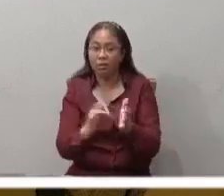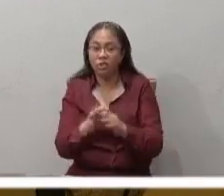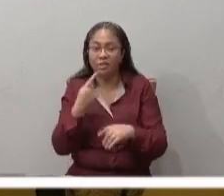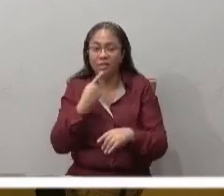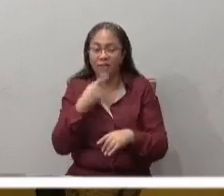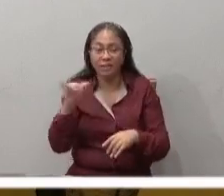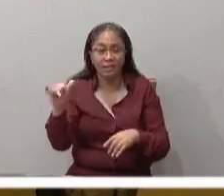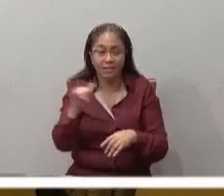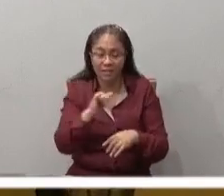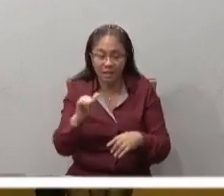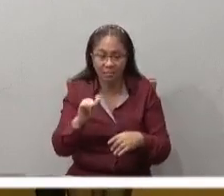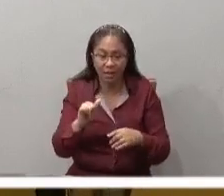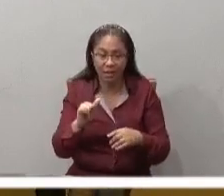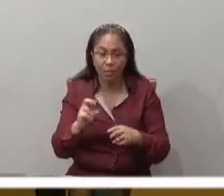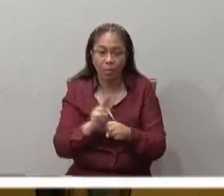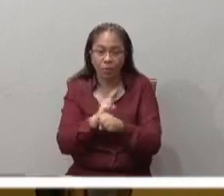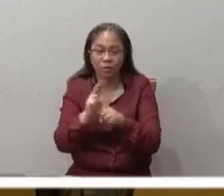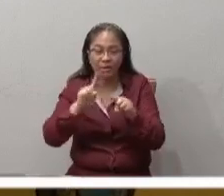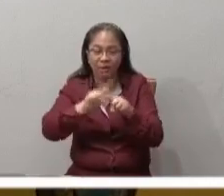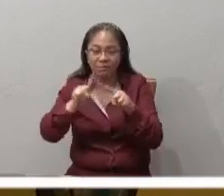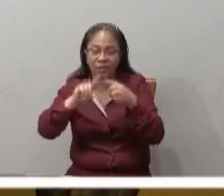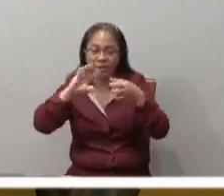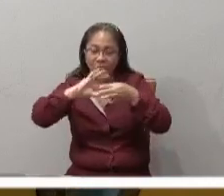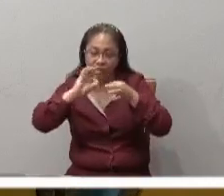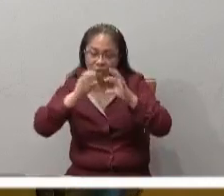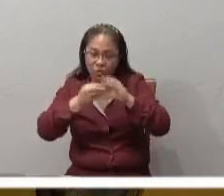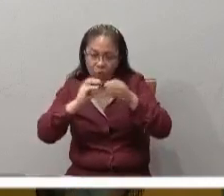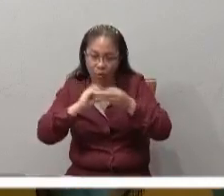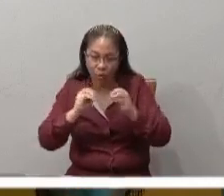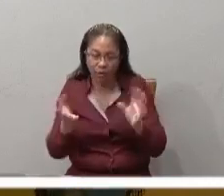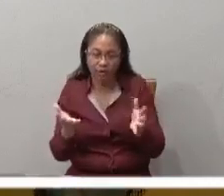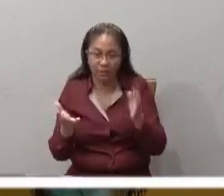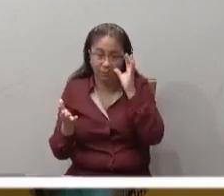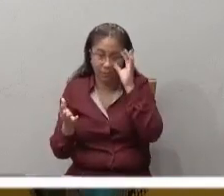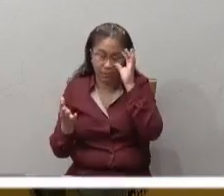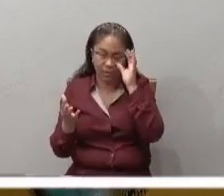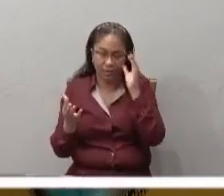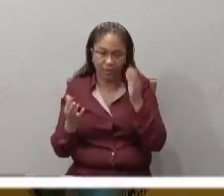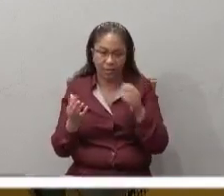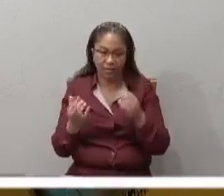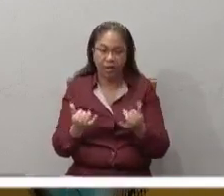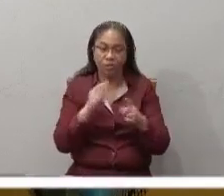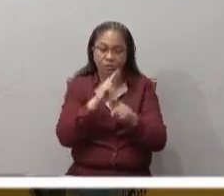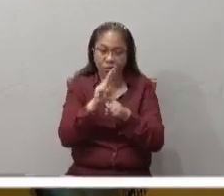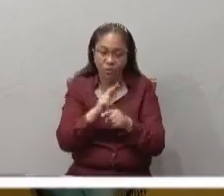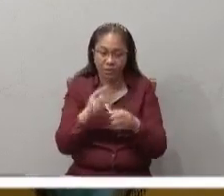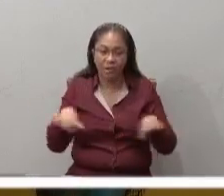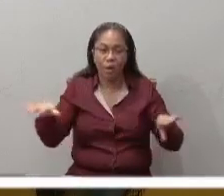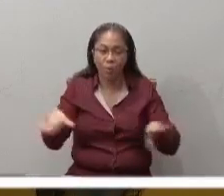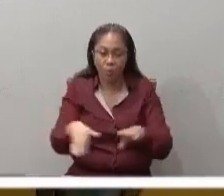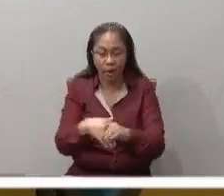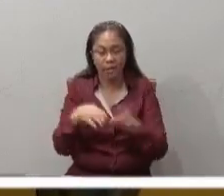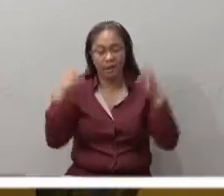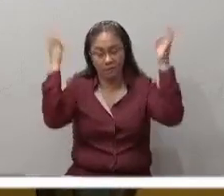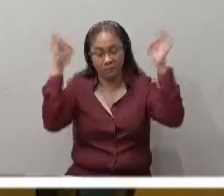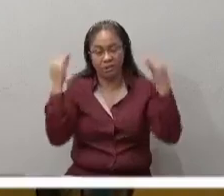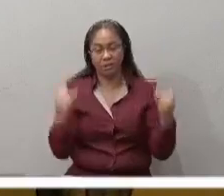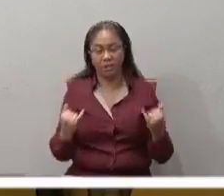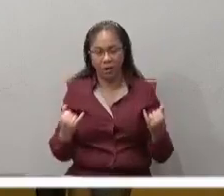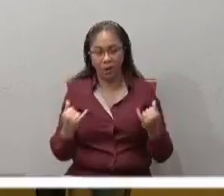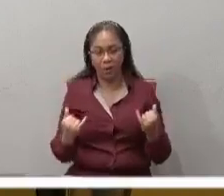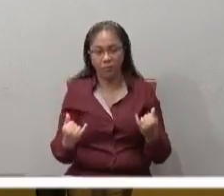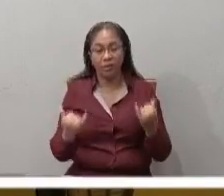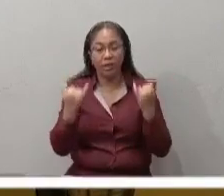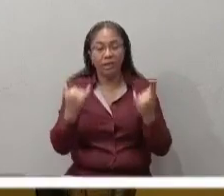using another image, the image of a wedding banquet. And this time, in this story, he's